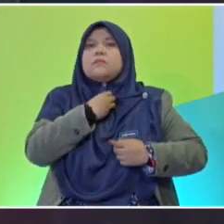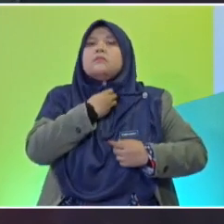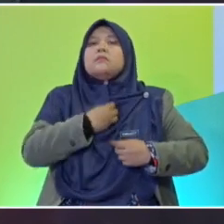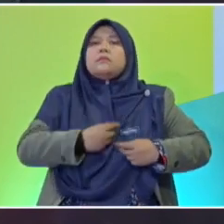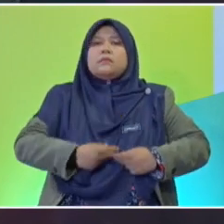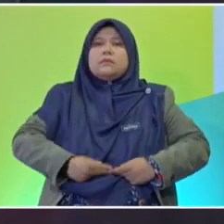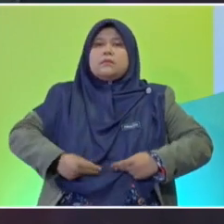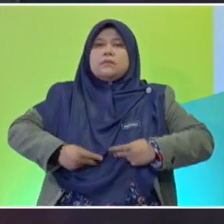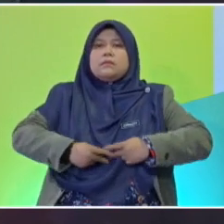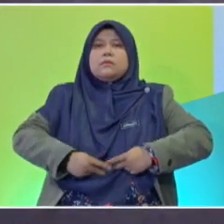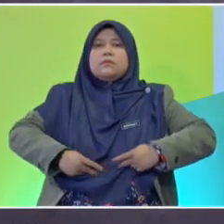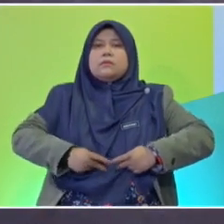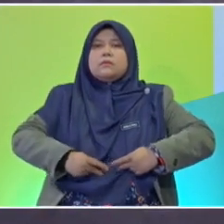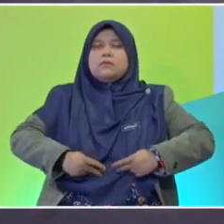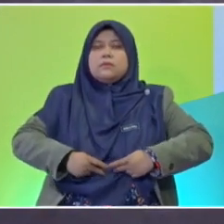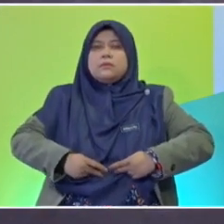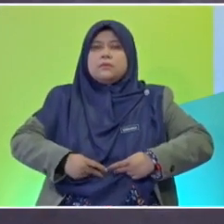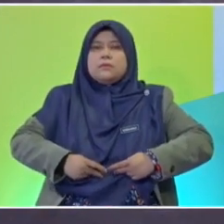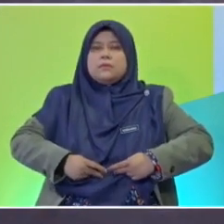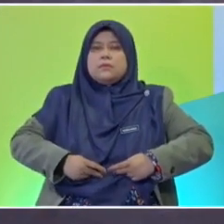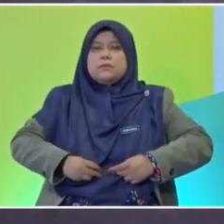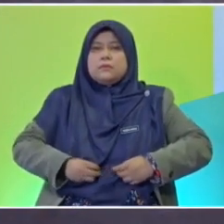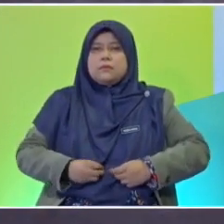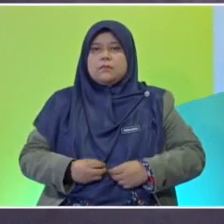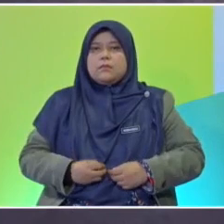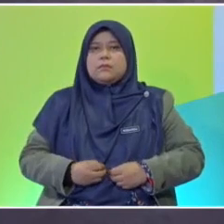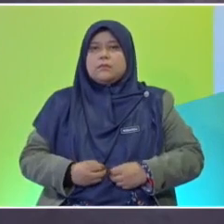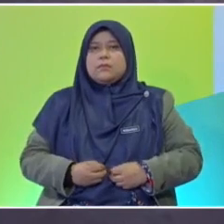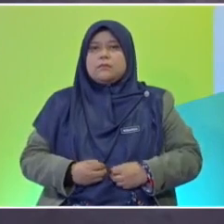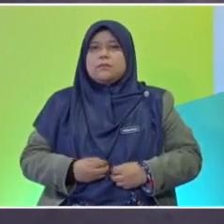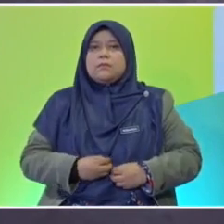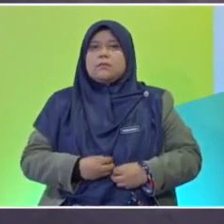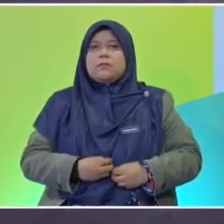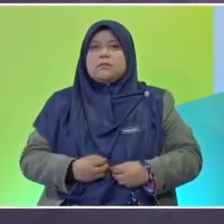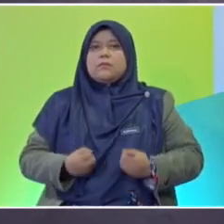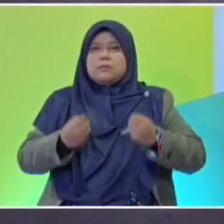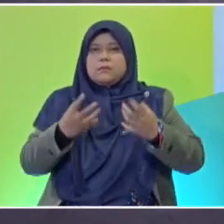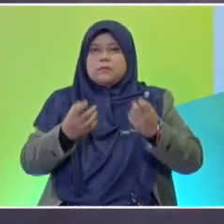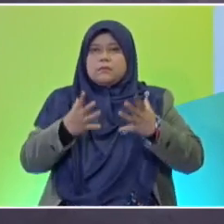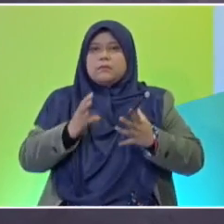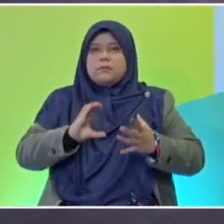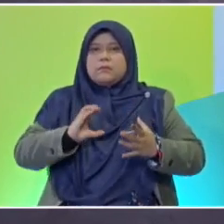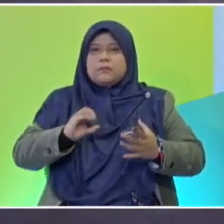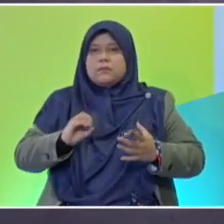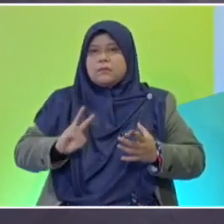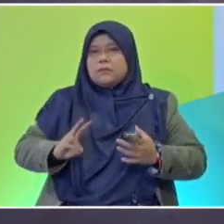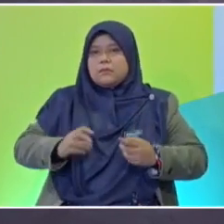lungs. And at the lungs, the blood with more carbon dioxide, the carbon dioxide will